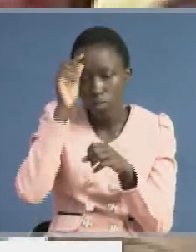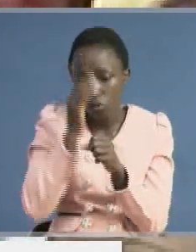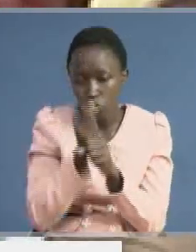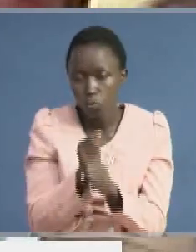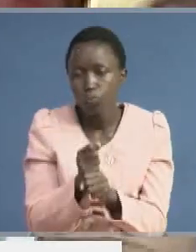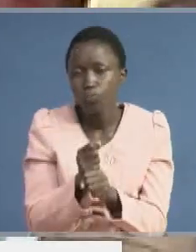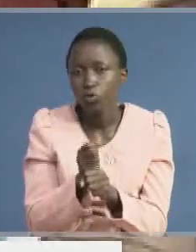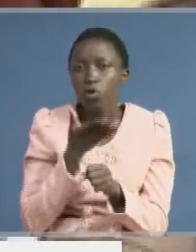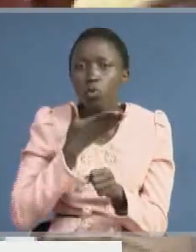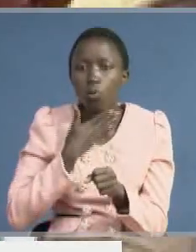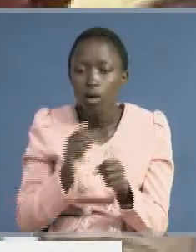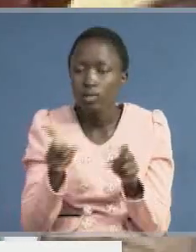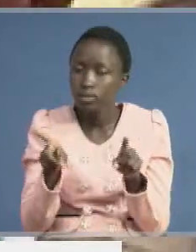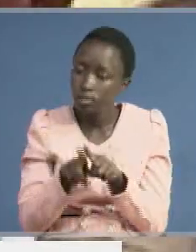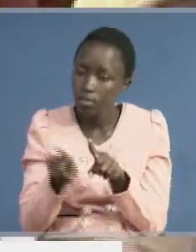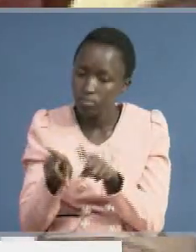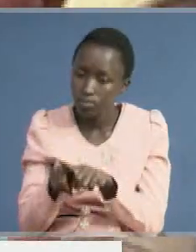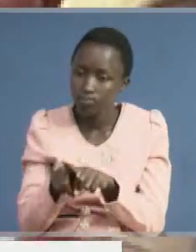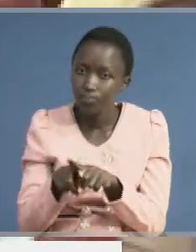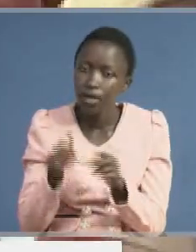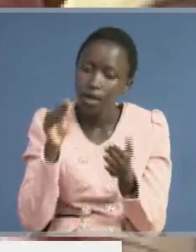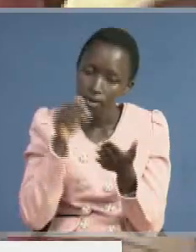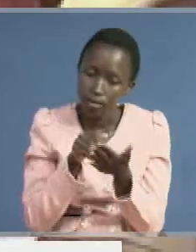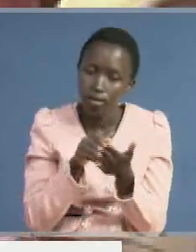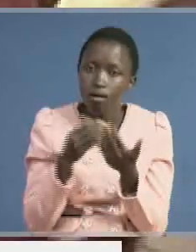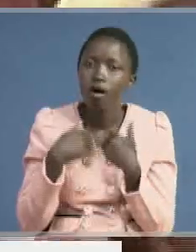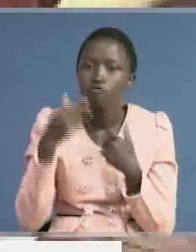final nick appear to